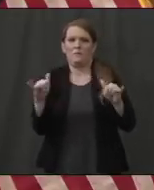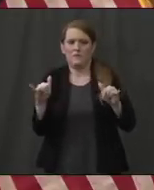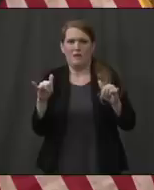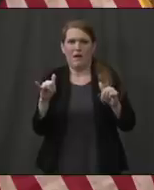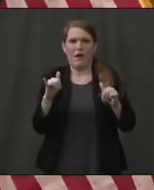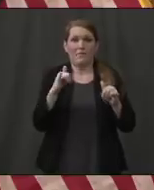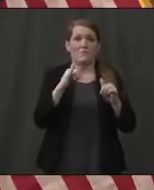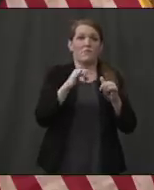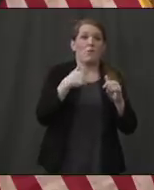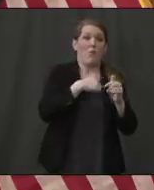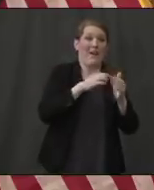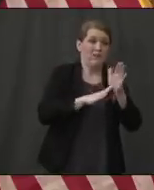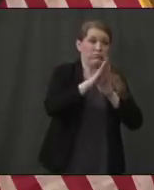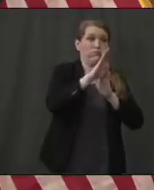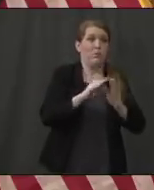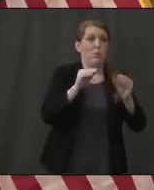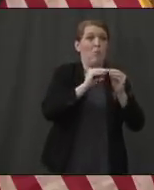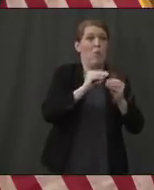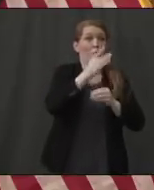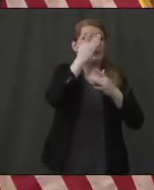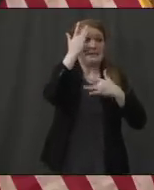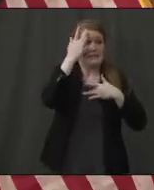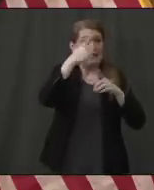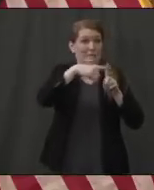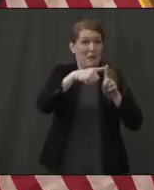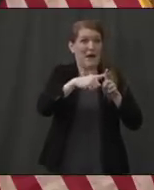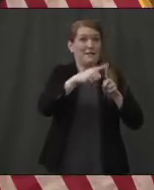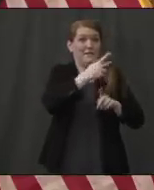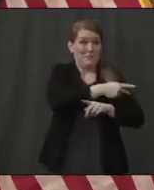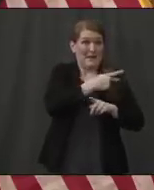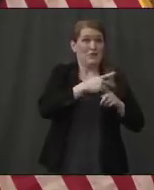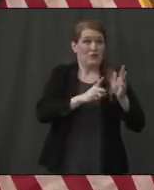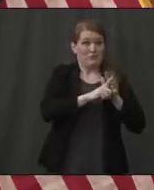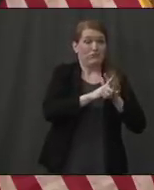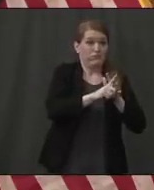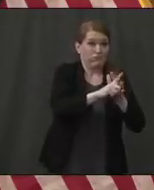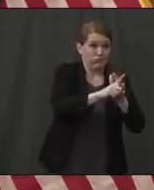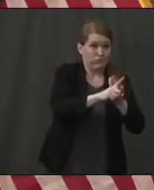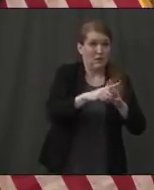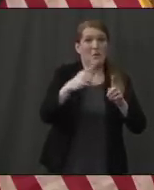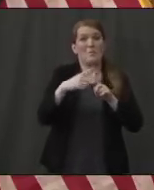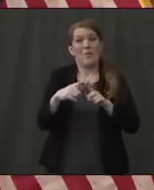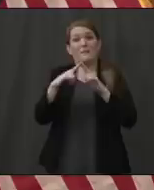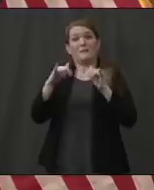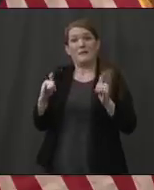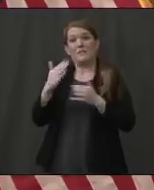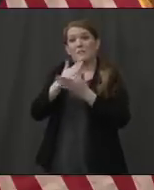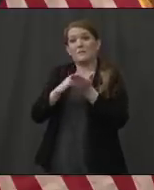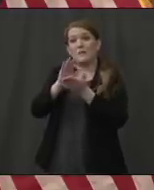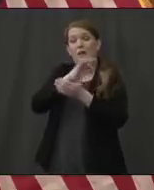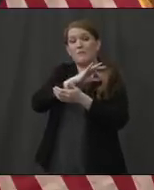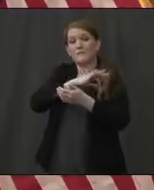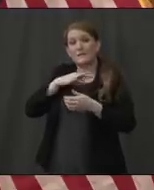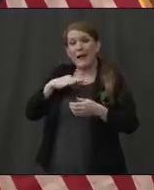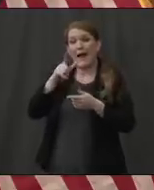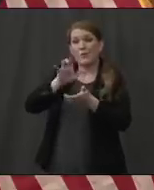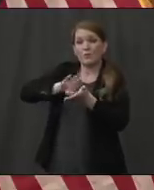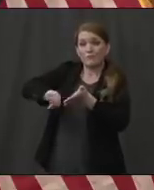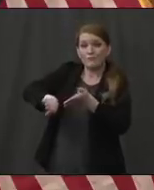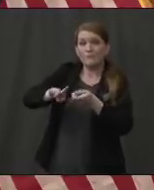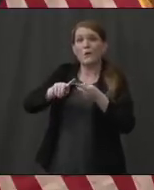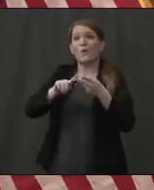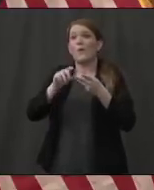and to your question, we have some staff who've been furloughed or who themselves are unwell at home. So you have a